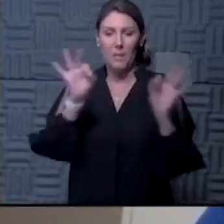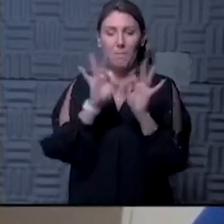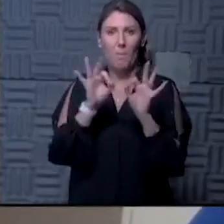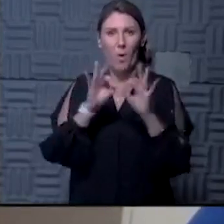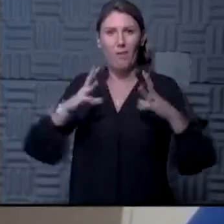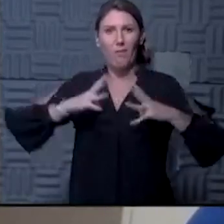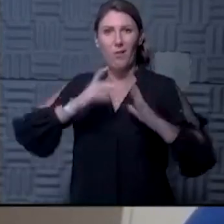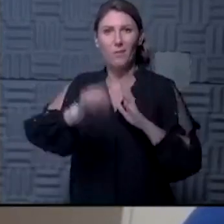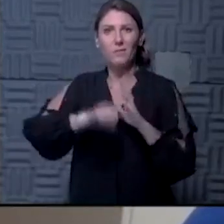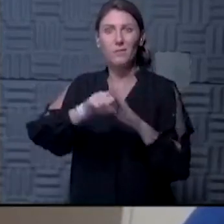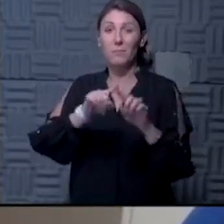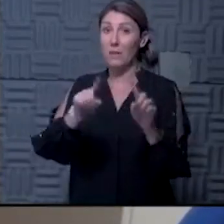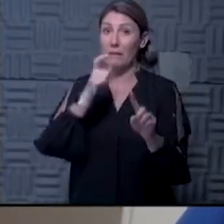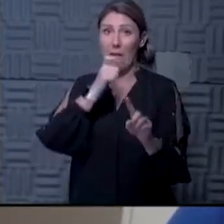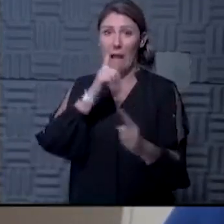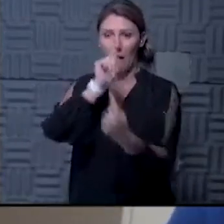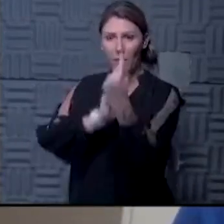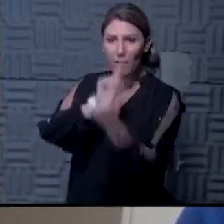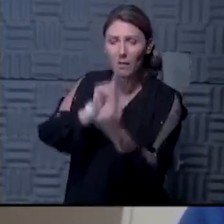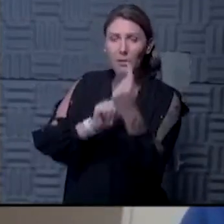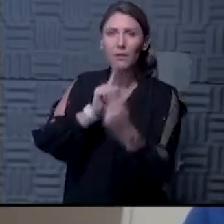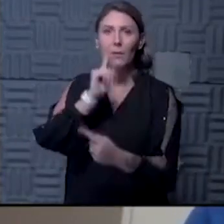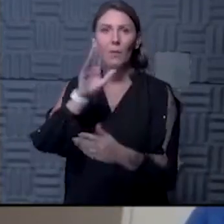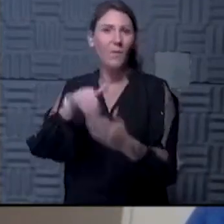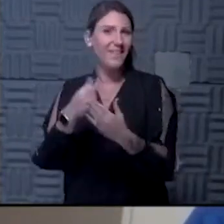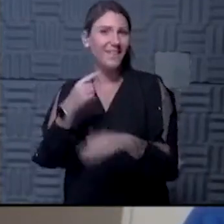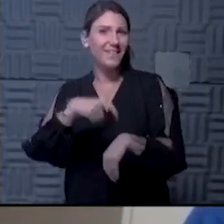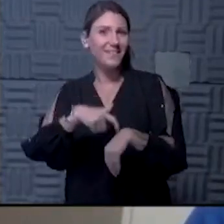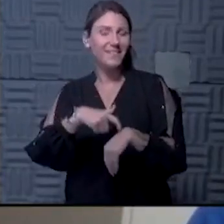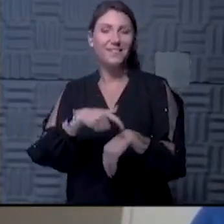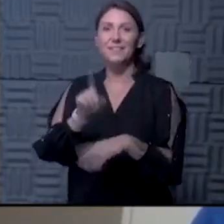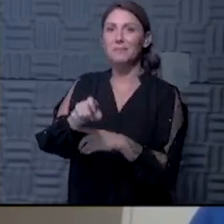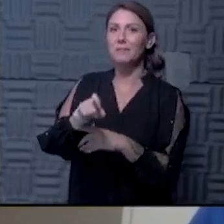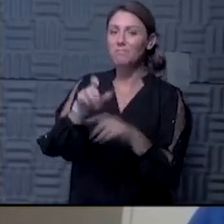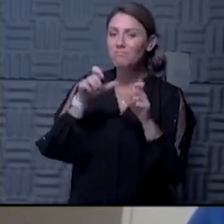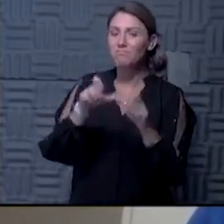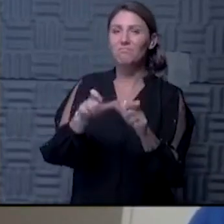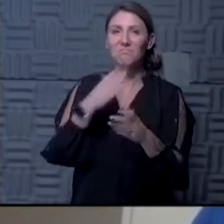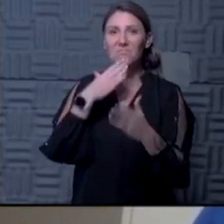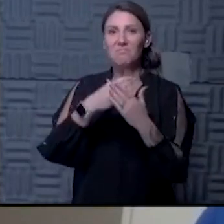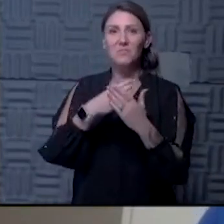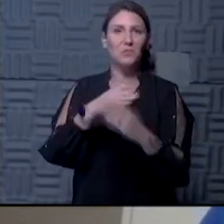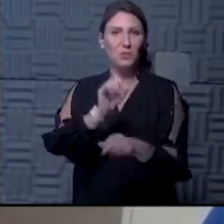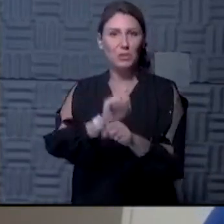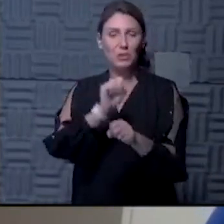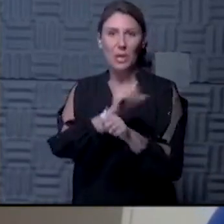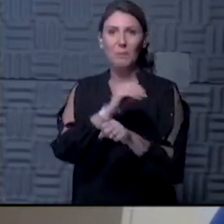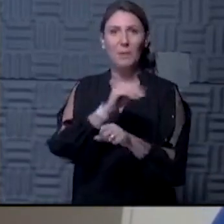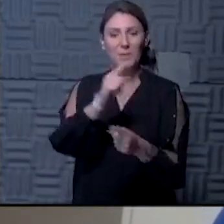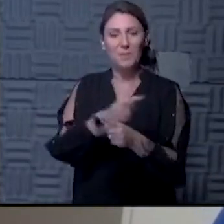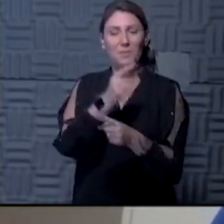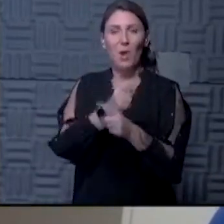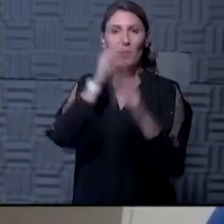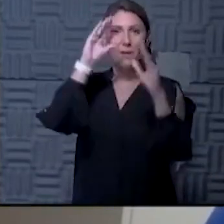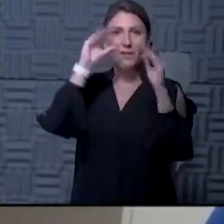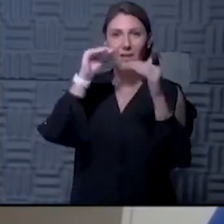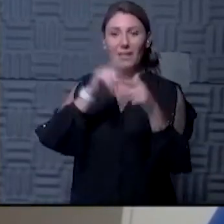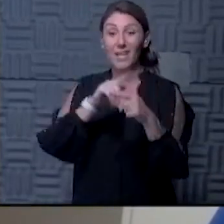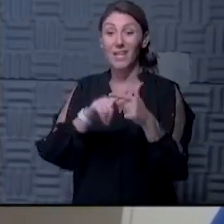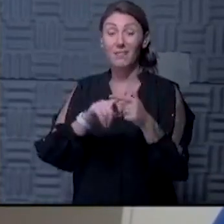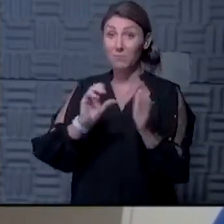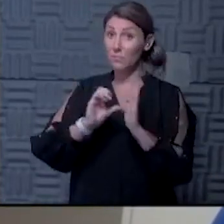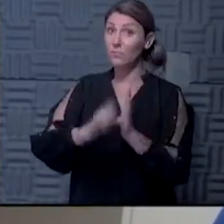but they're not actually in front of us all the time. So we got to do a really good job of setting the right expectation and then continuing to reinforce